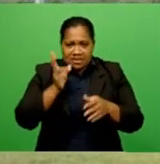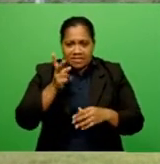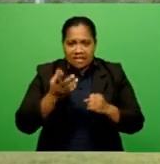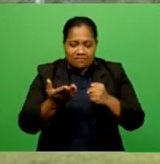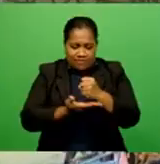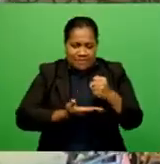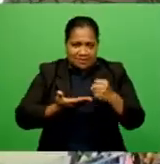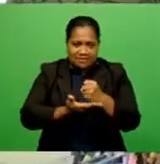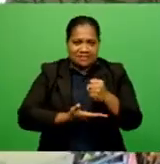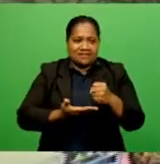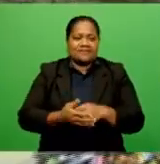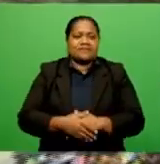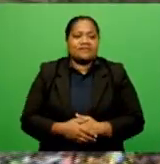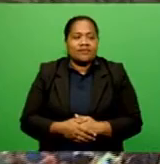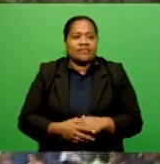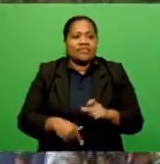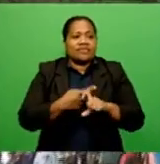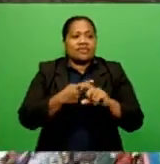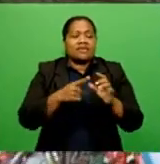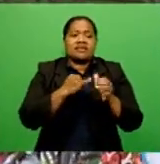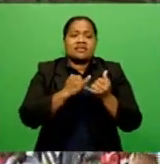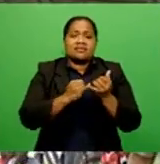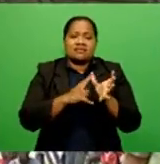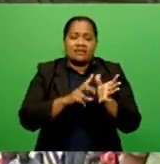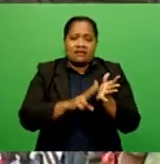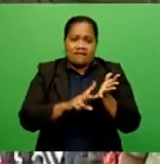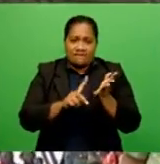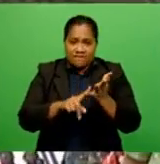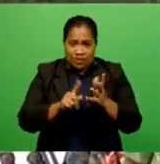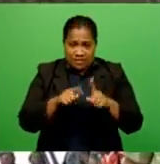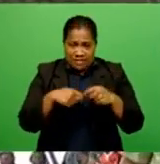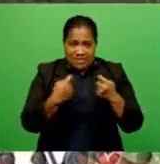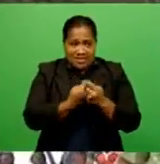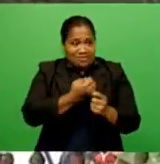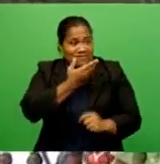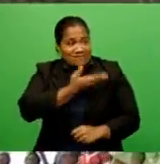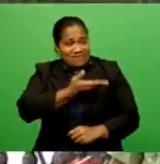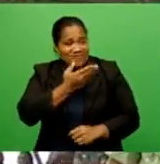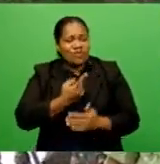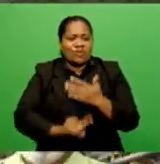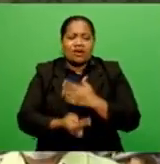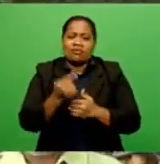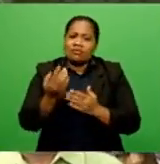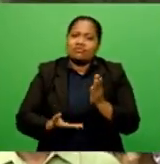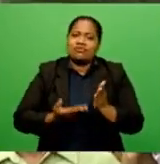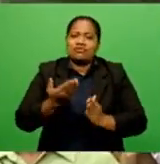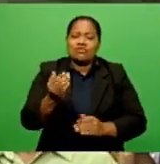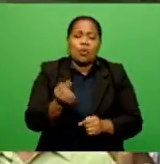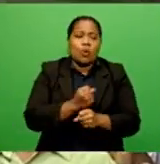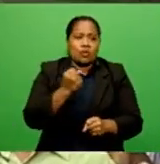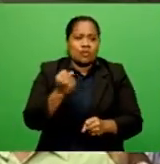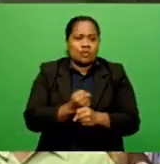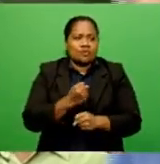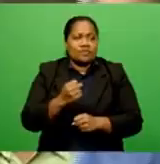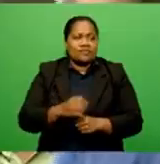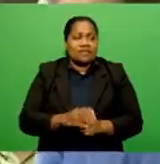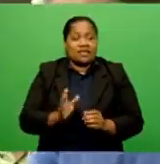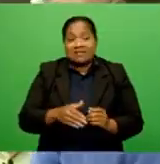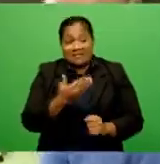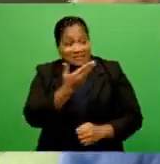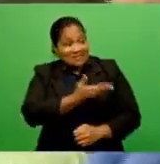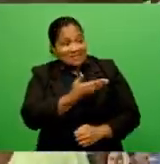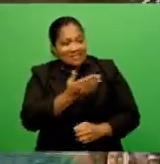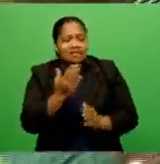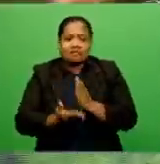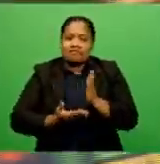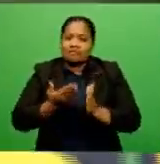zero. Kasavu's Simeone Tamanisau was awarded the Golden Glove Award and Zain Ali of Green Star was awarded the Most